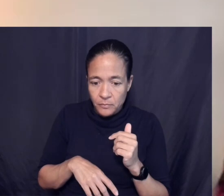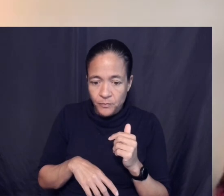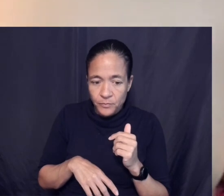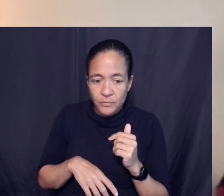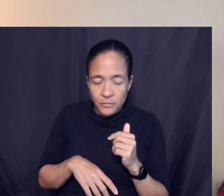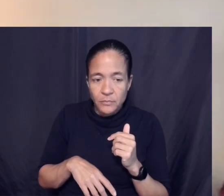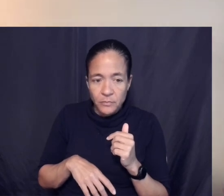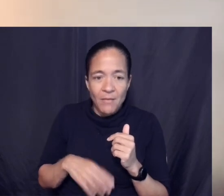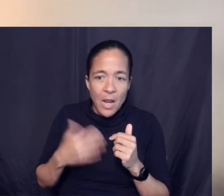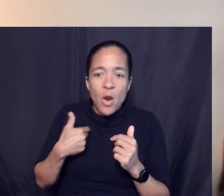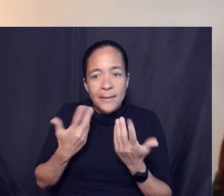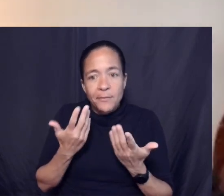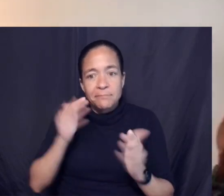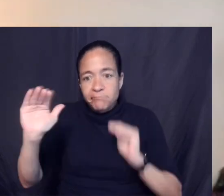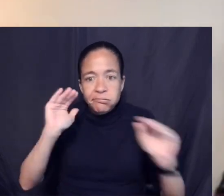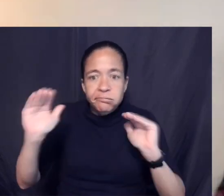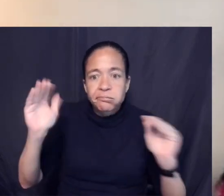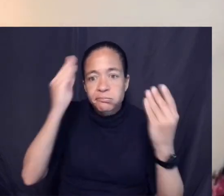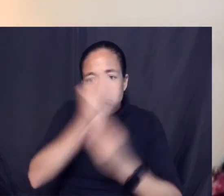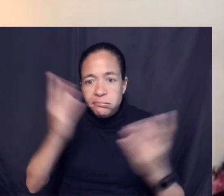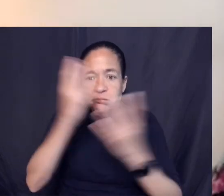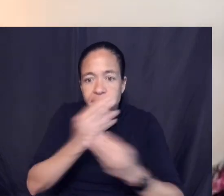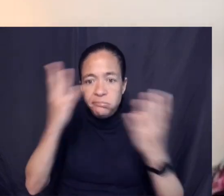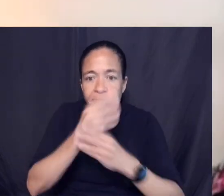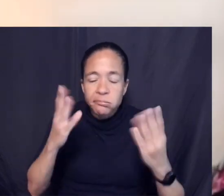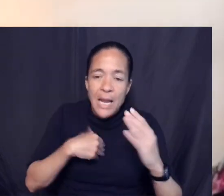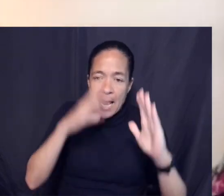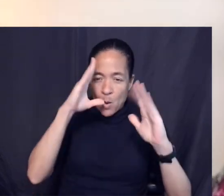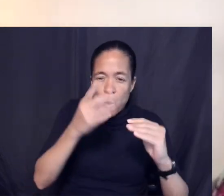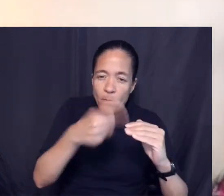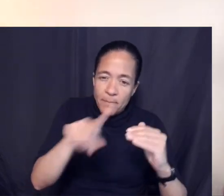like ours being able to raise awareness and education.